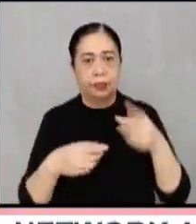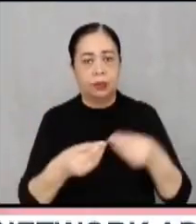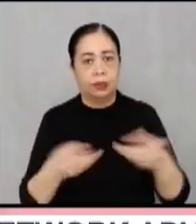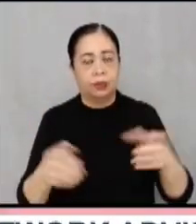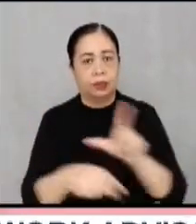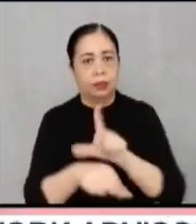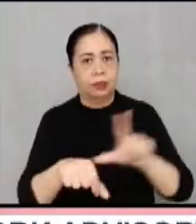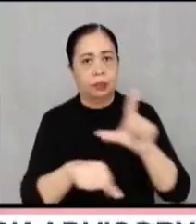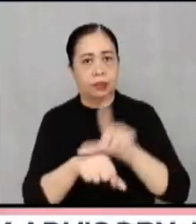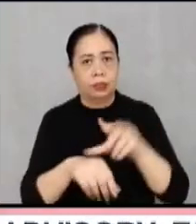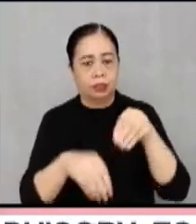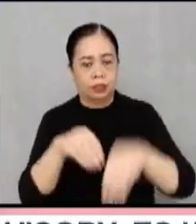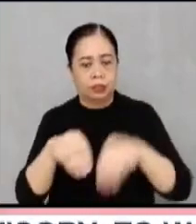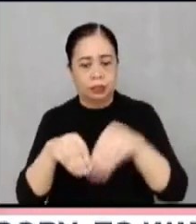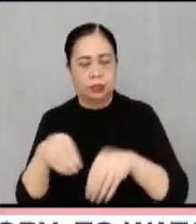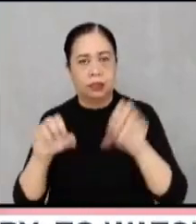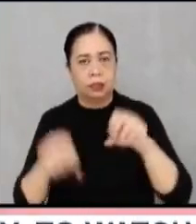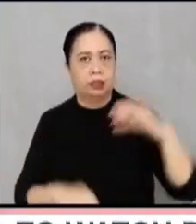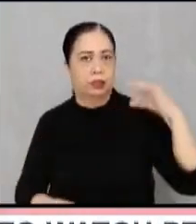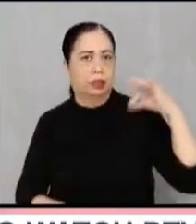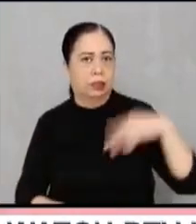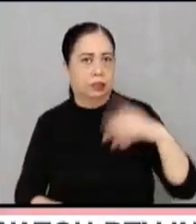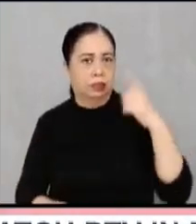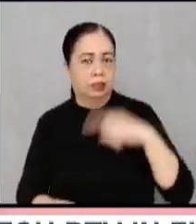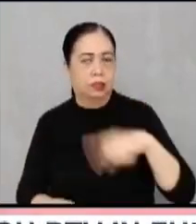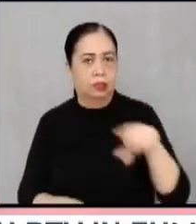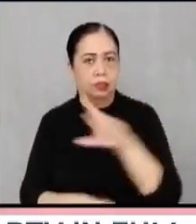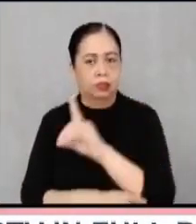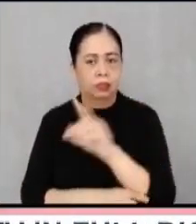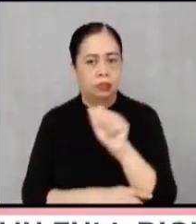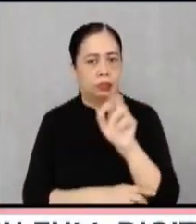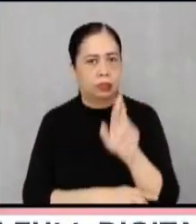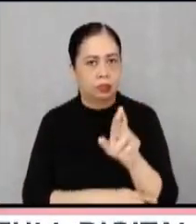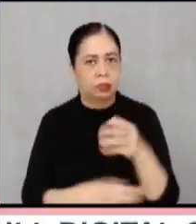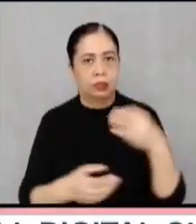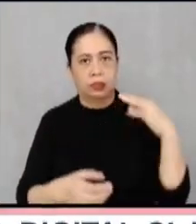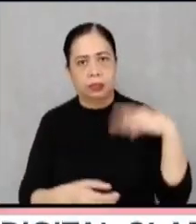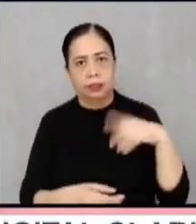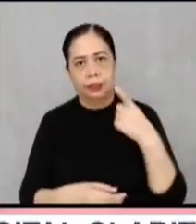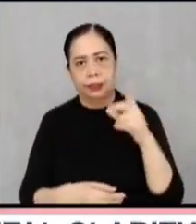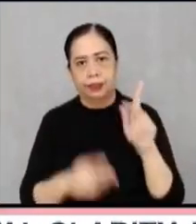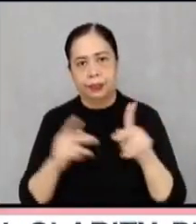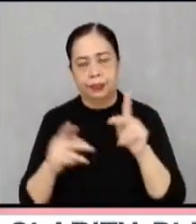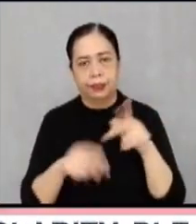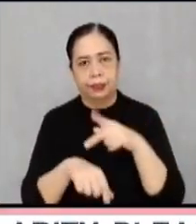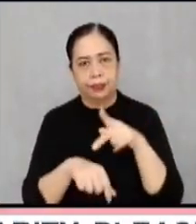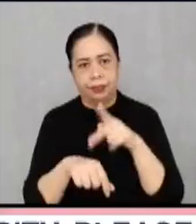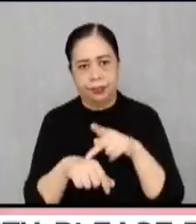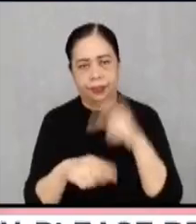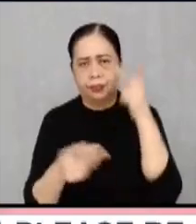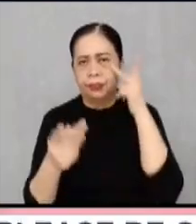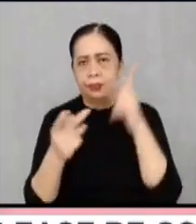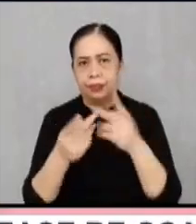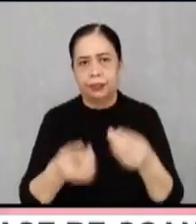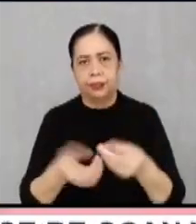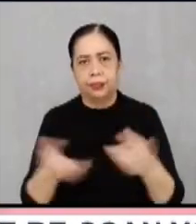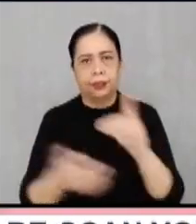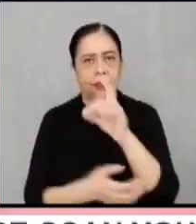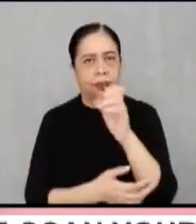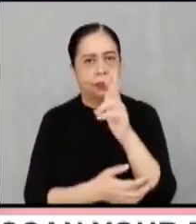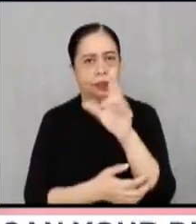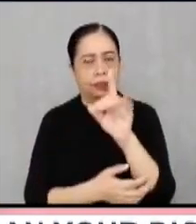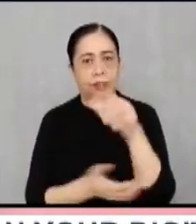saan makakabenepisyo ang mga agrarian reform beneficiaries sa bansa. Target ng proyekto na maibigay ang